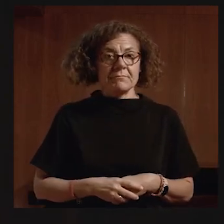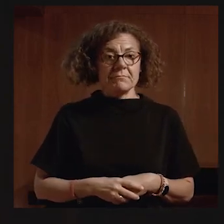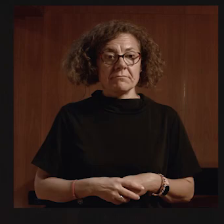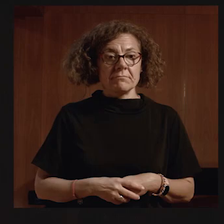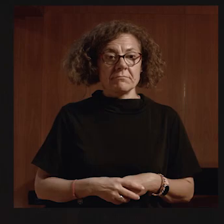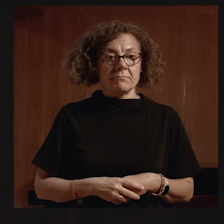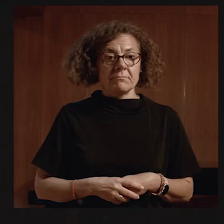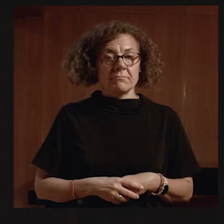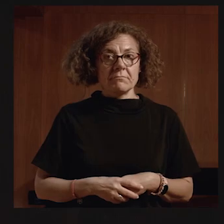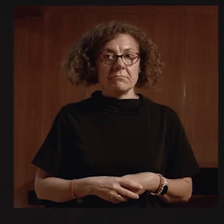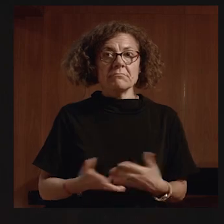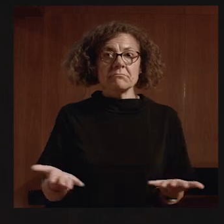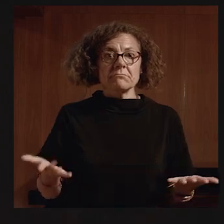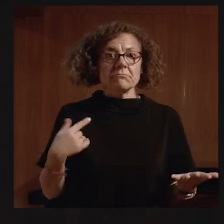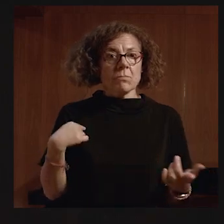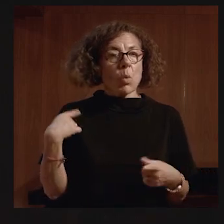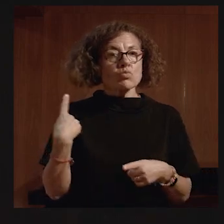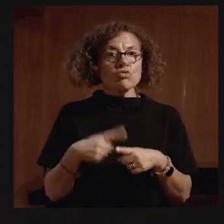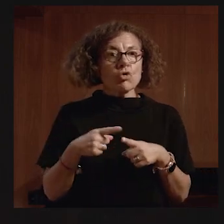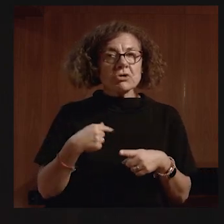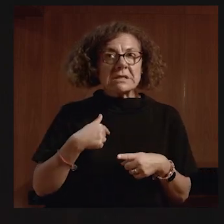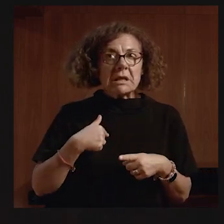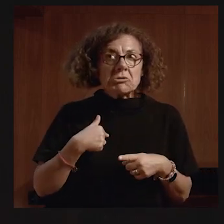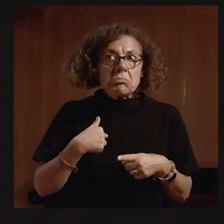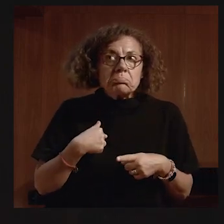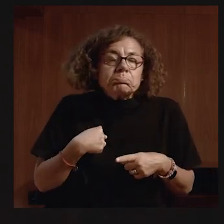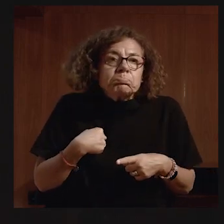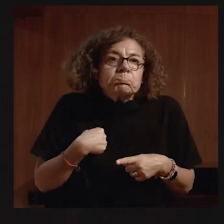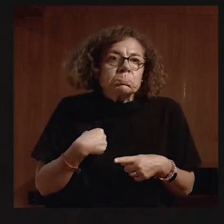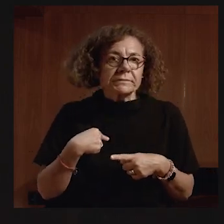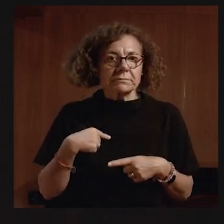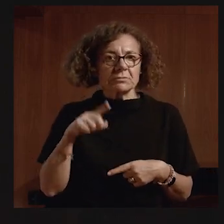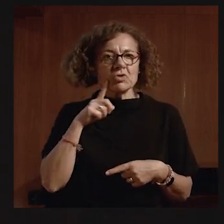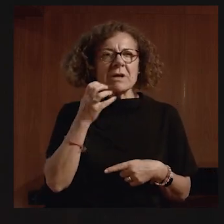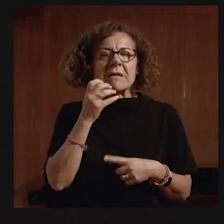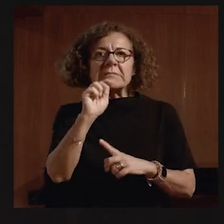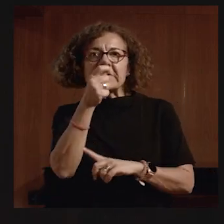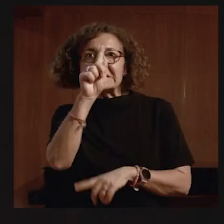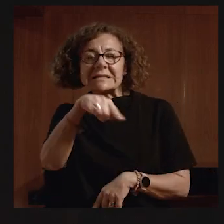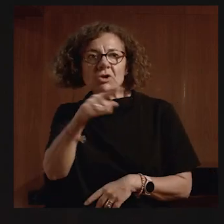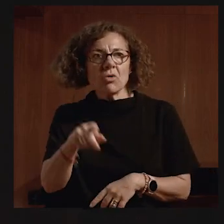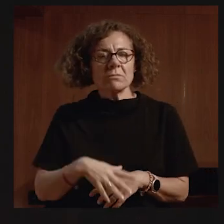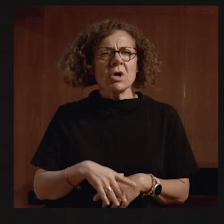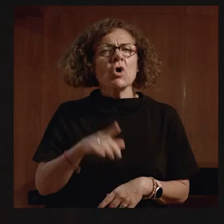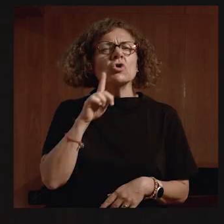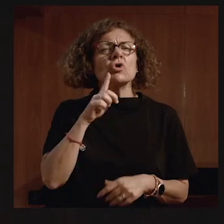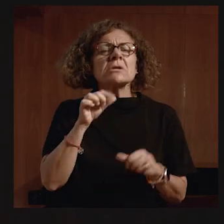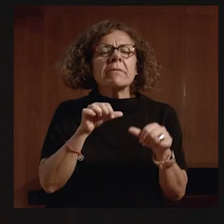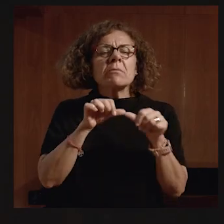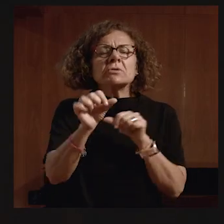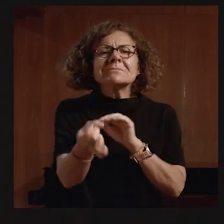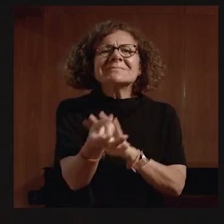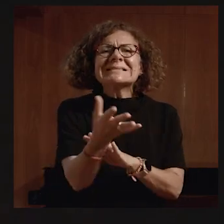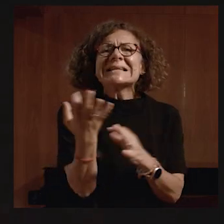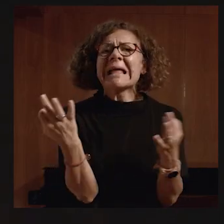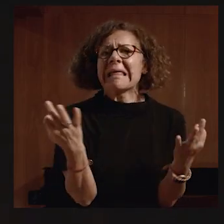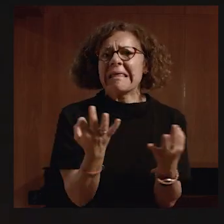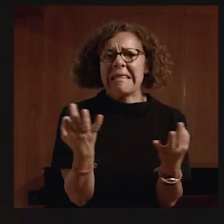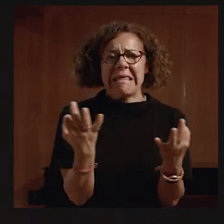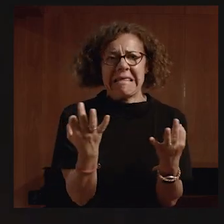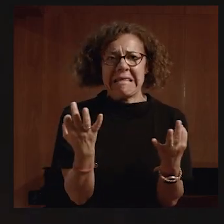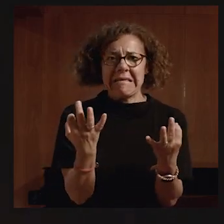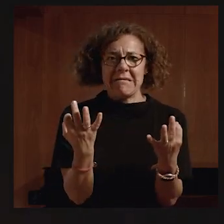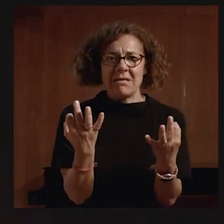me. You never know what's hiding around the next corner. Take the risk, be open to it.